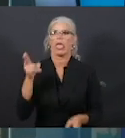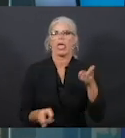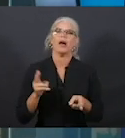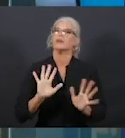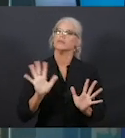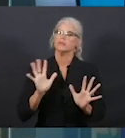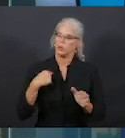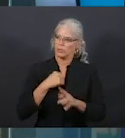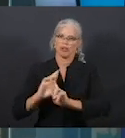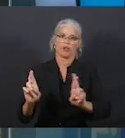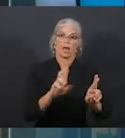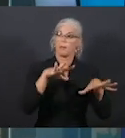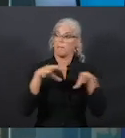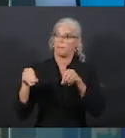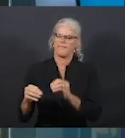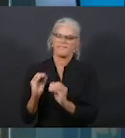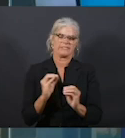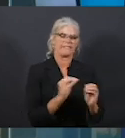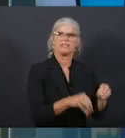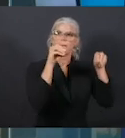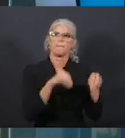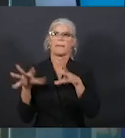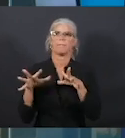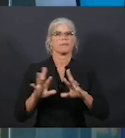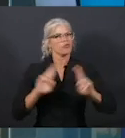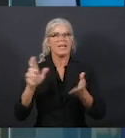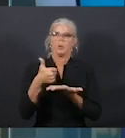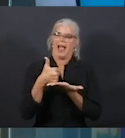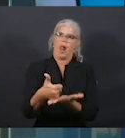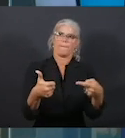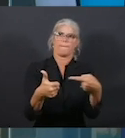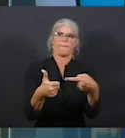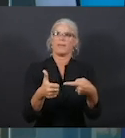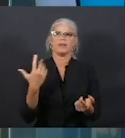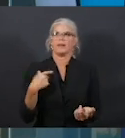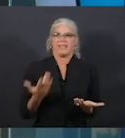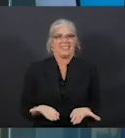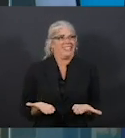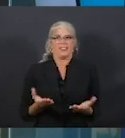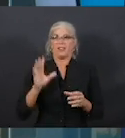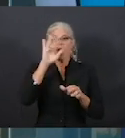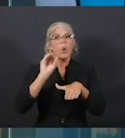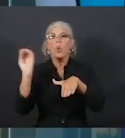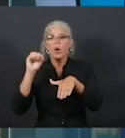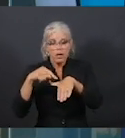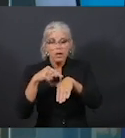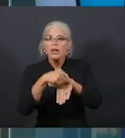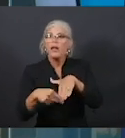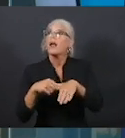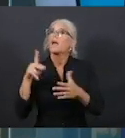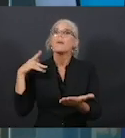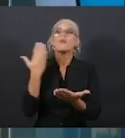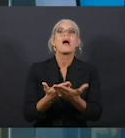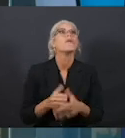for you. We stand by ready to help. There's not a state in this country that if there's a request, Kevin's guys are